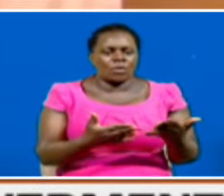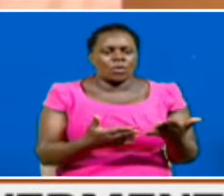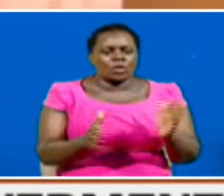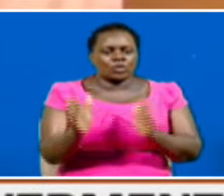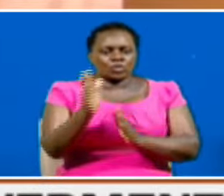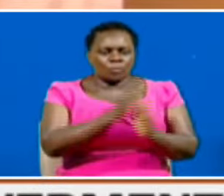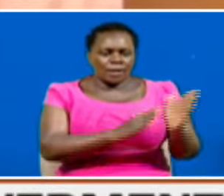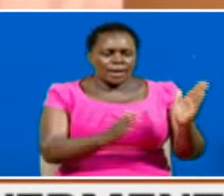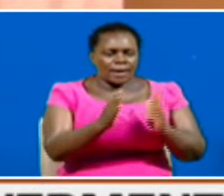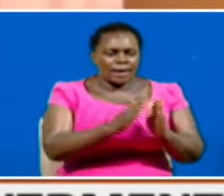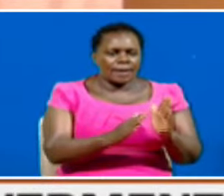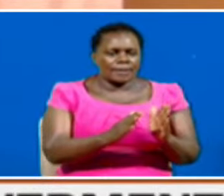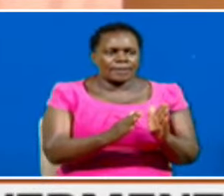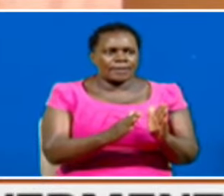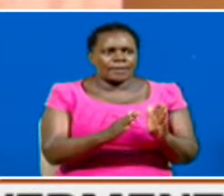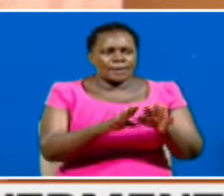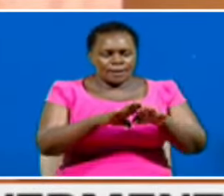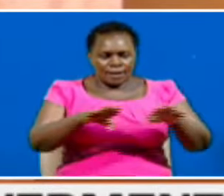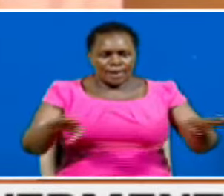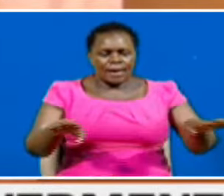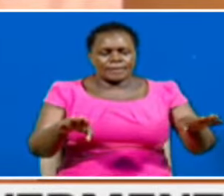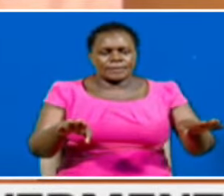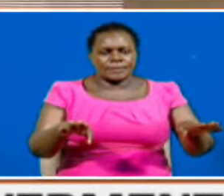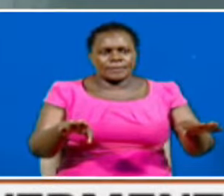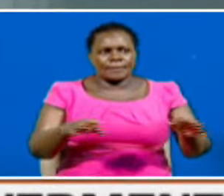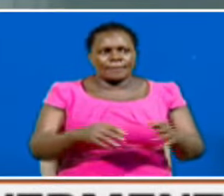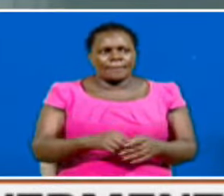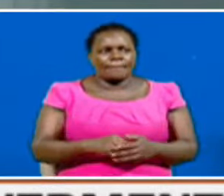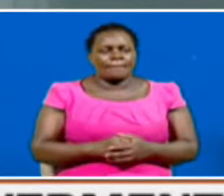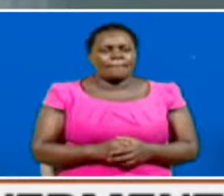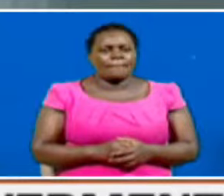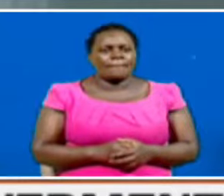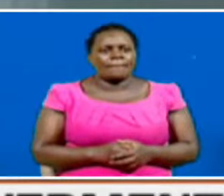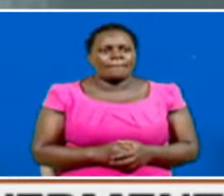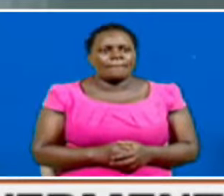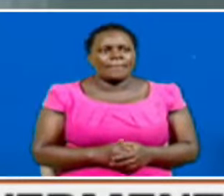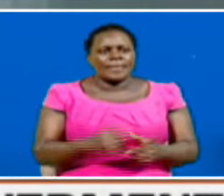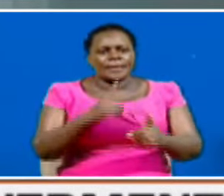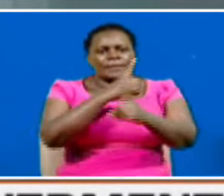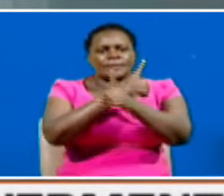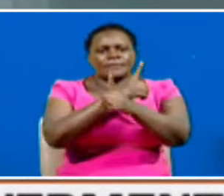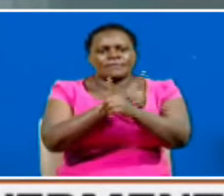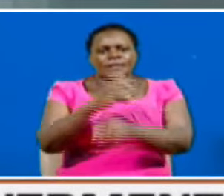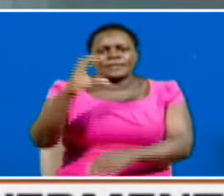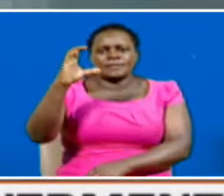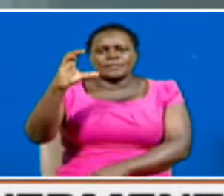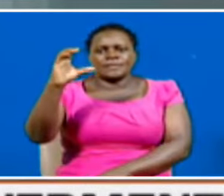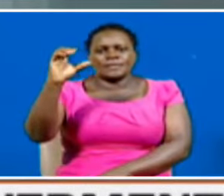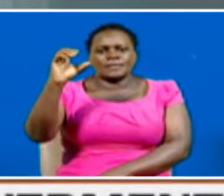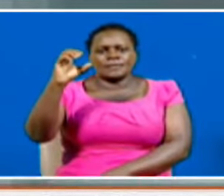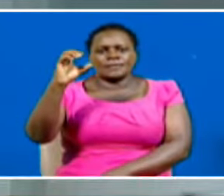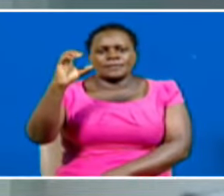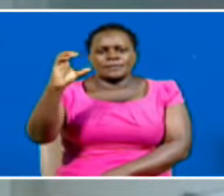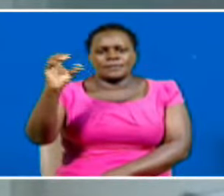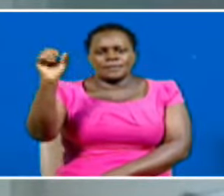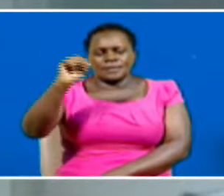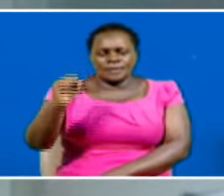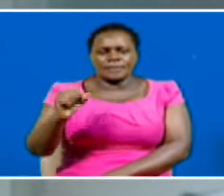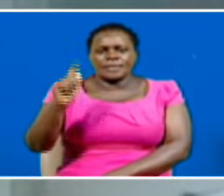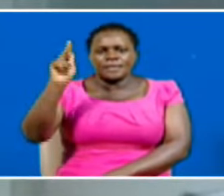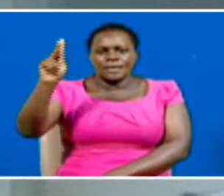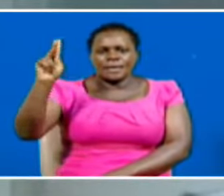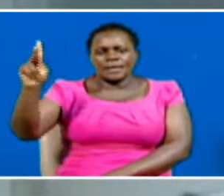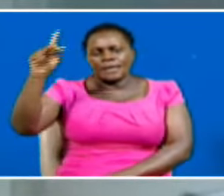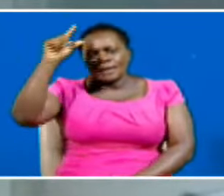kutayarisha ardhi zao kwa sababu ya kilimo. Now, Defense Cabinet Secretary Aden Duale says the Kenya